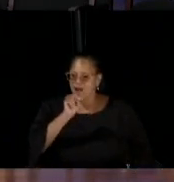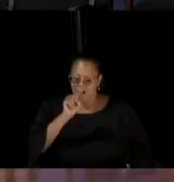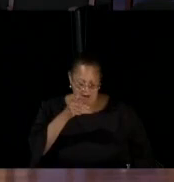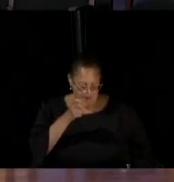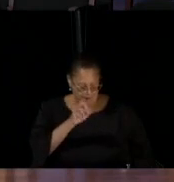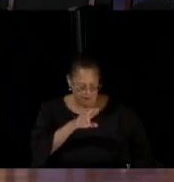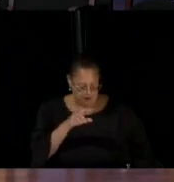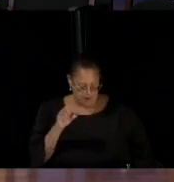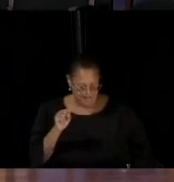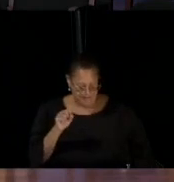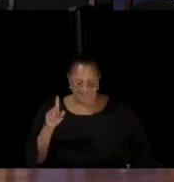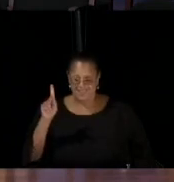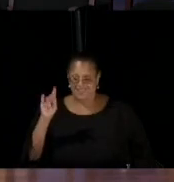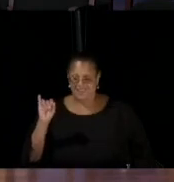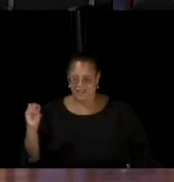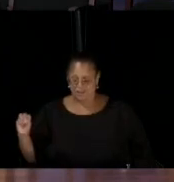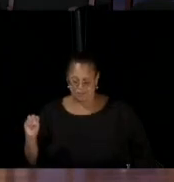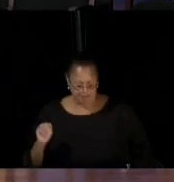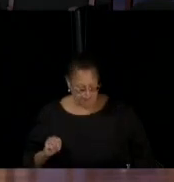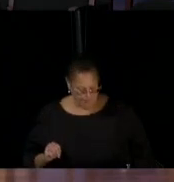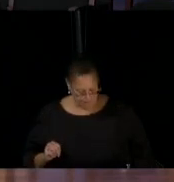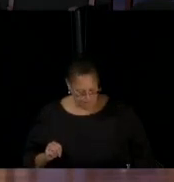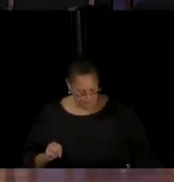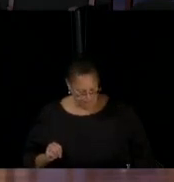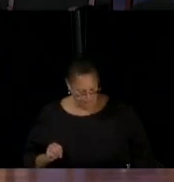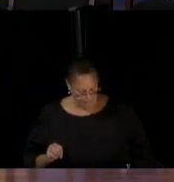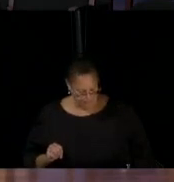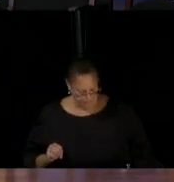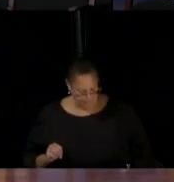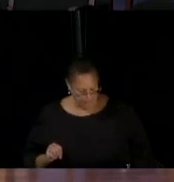Jennifer Sunhee Kim.